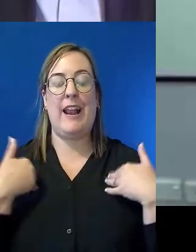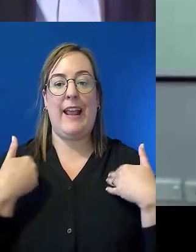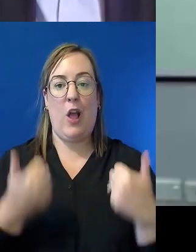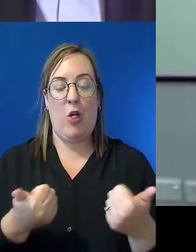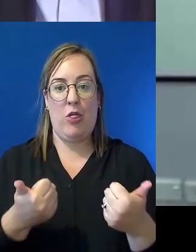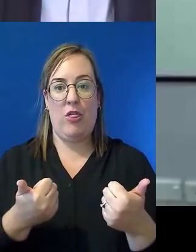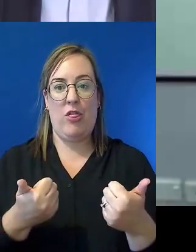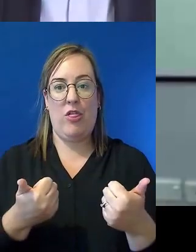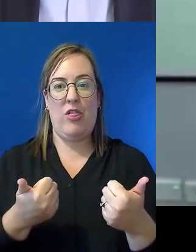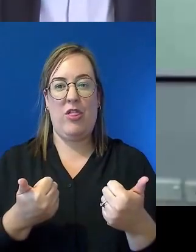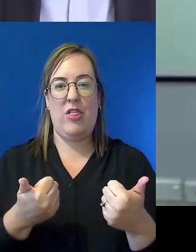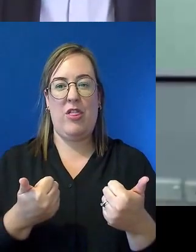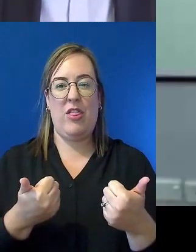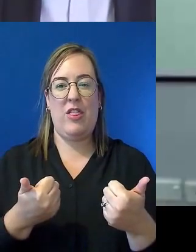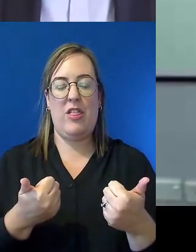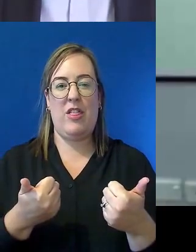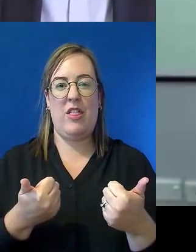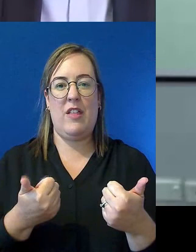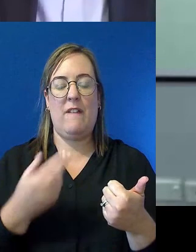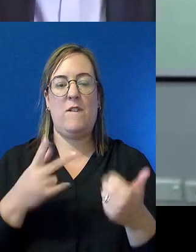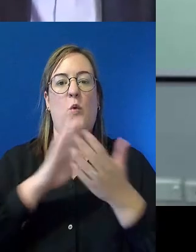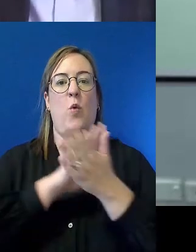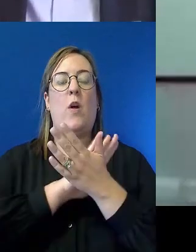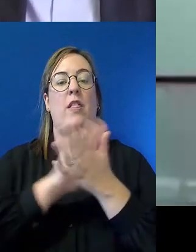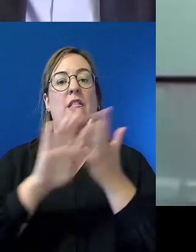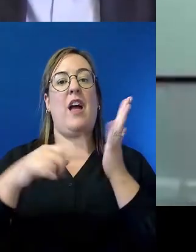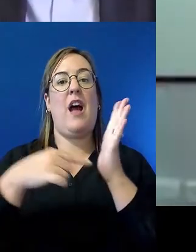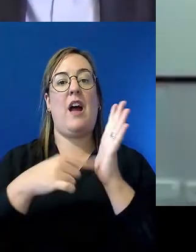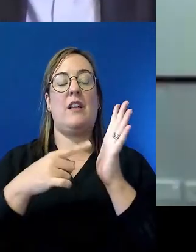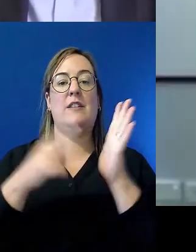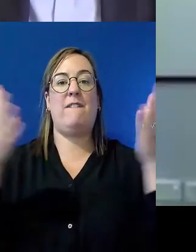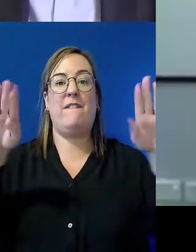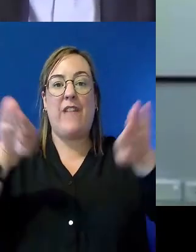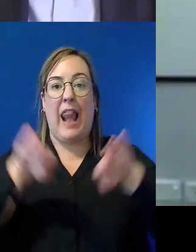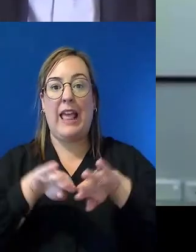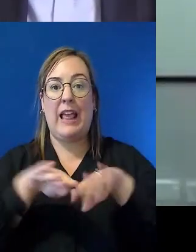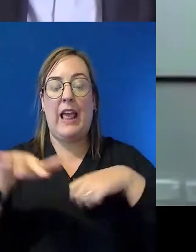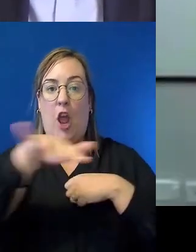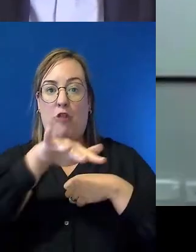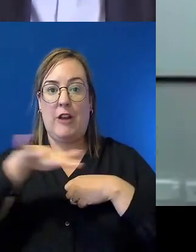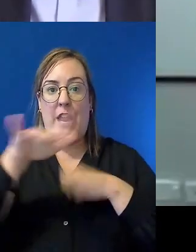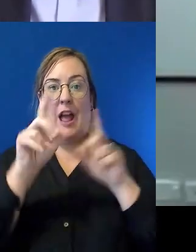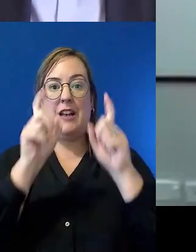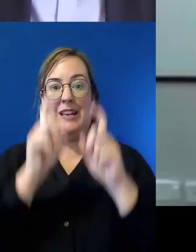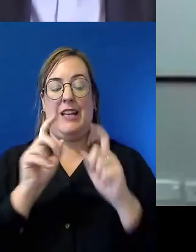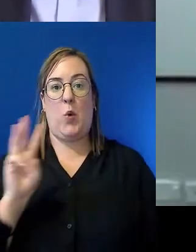the Hutt Valley region around Wellington, and prior to this he served as Regional